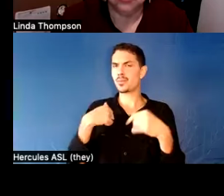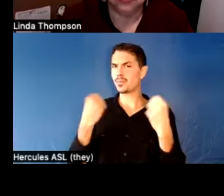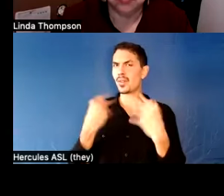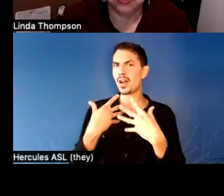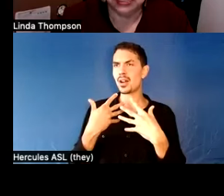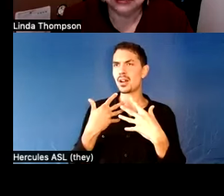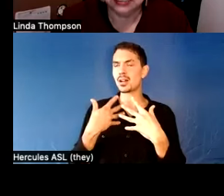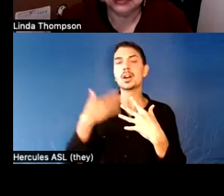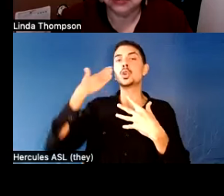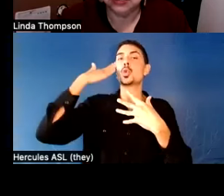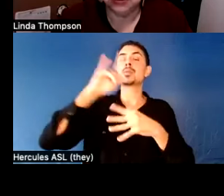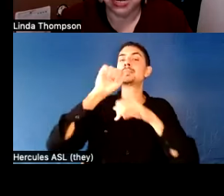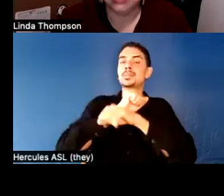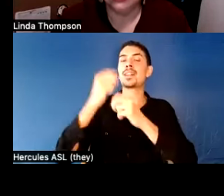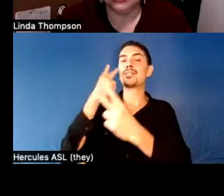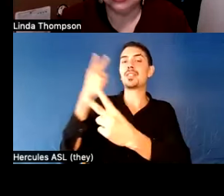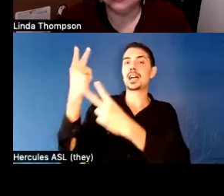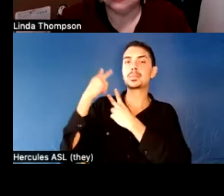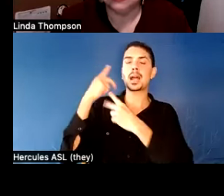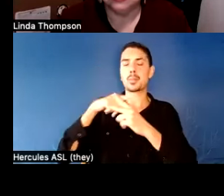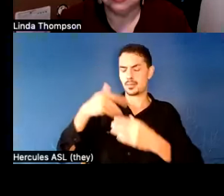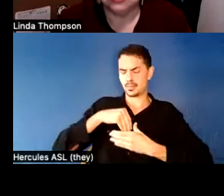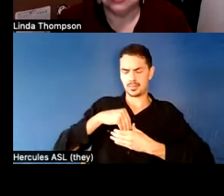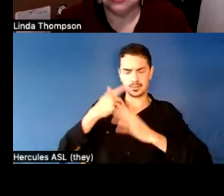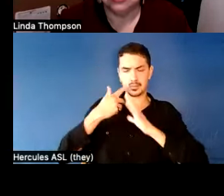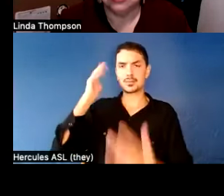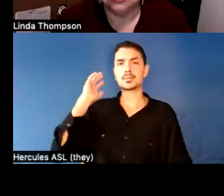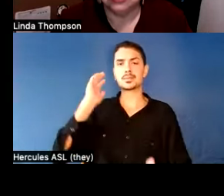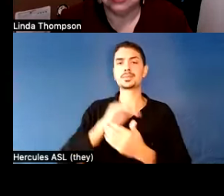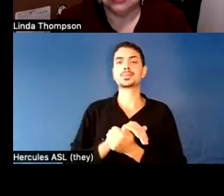And remember this, that some of the reactions